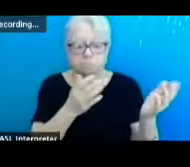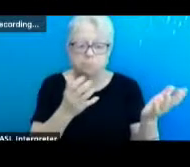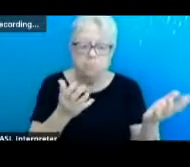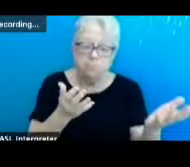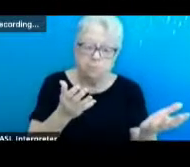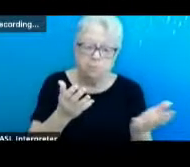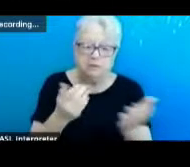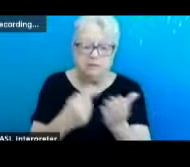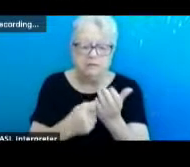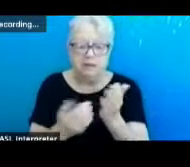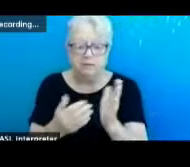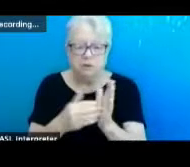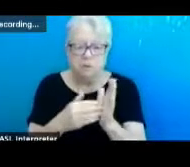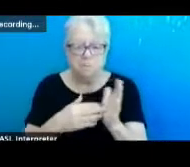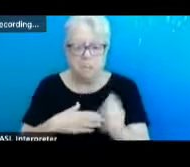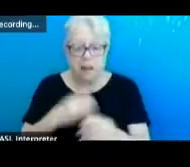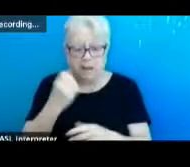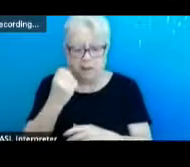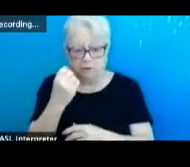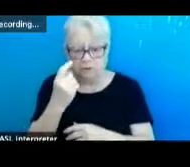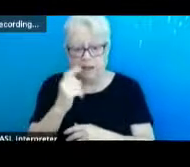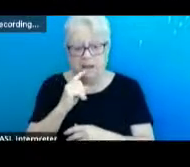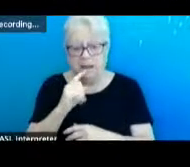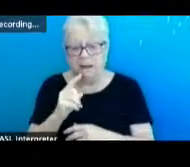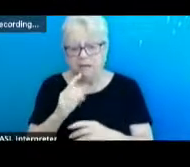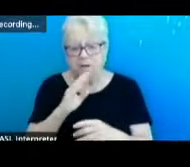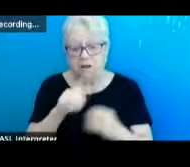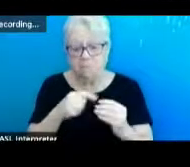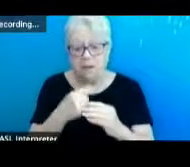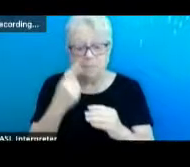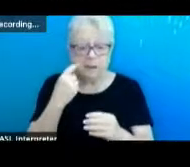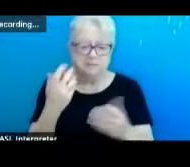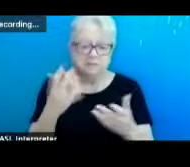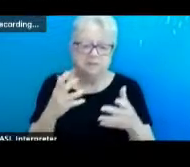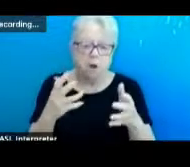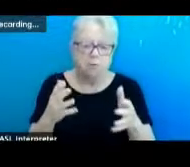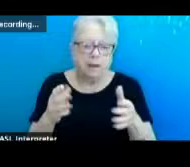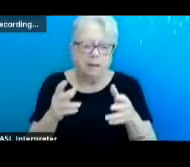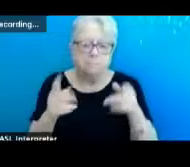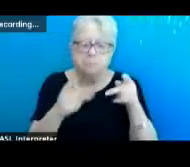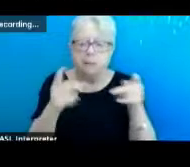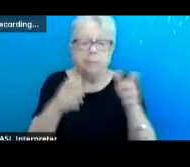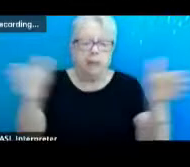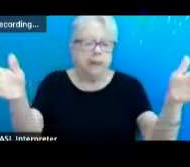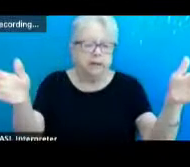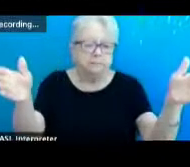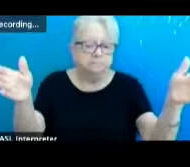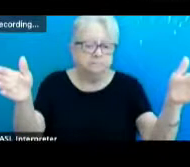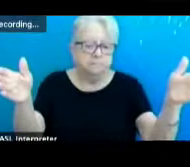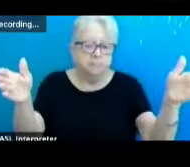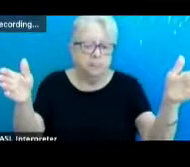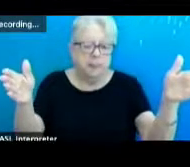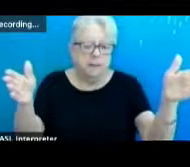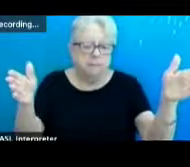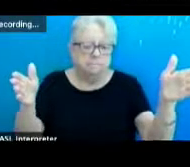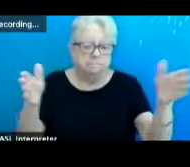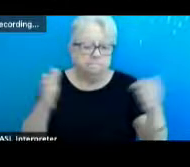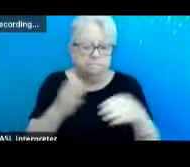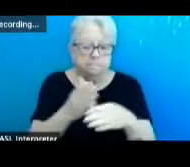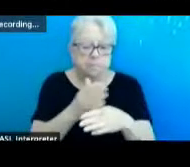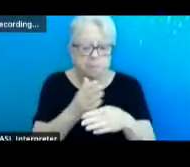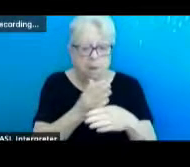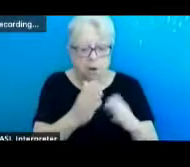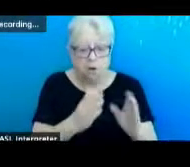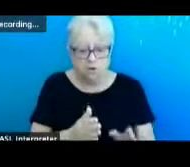My understanding, and I can reference this since this is already in the public domain, the partner, Fred Wucher, has mentioned